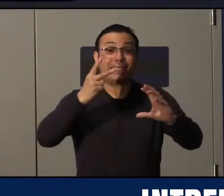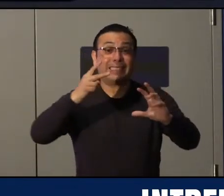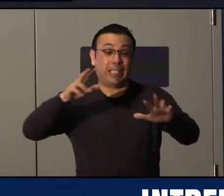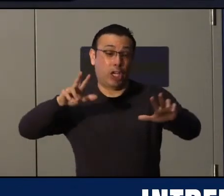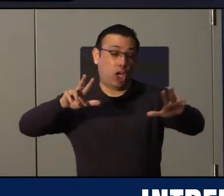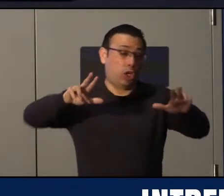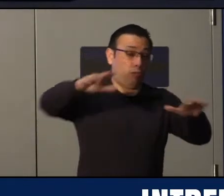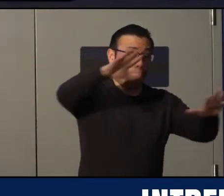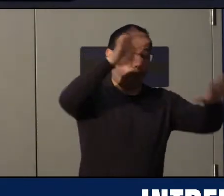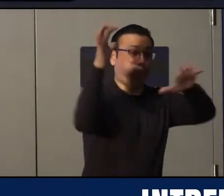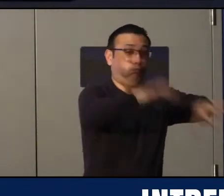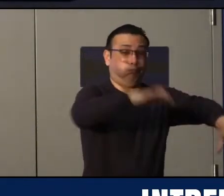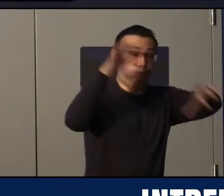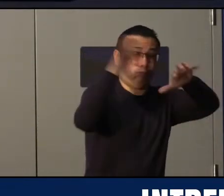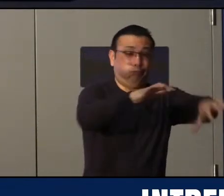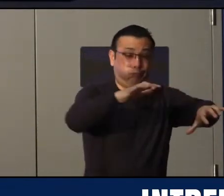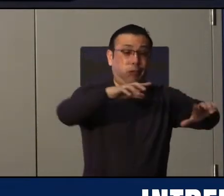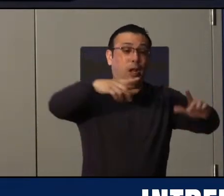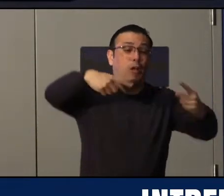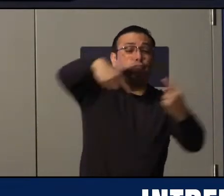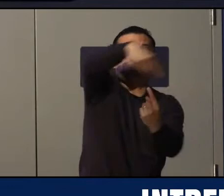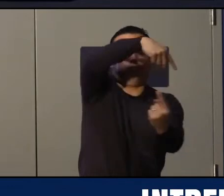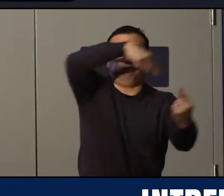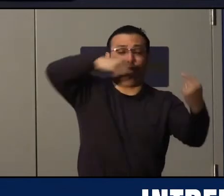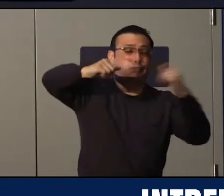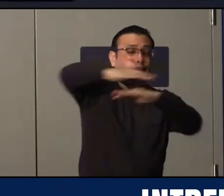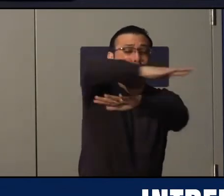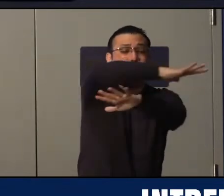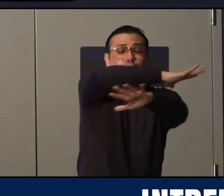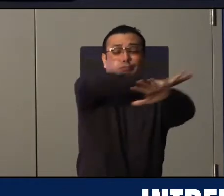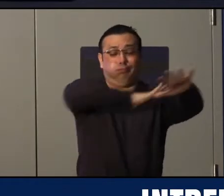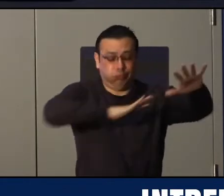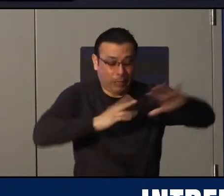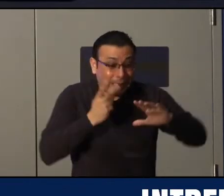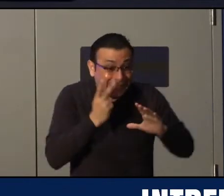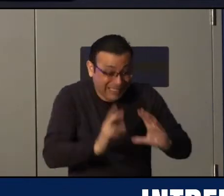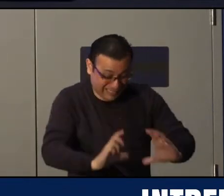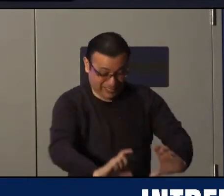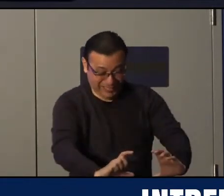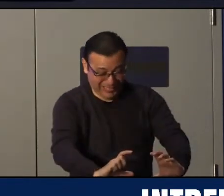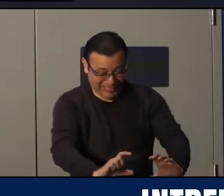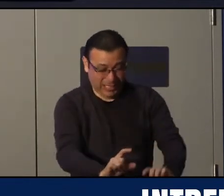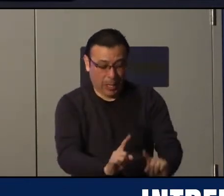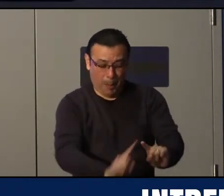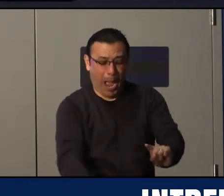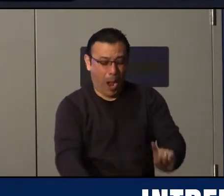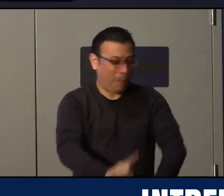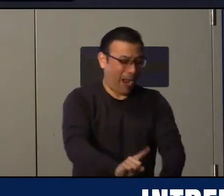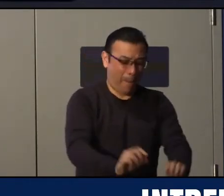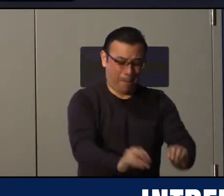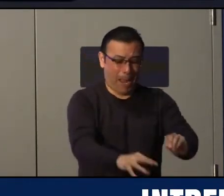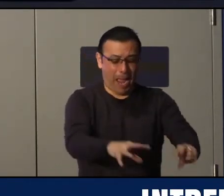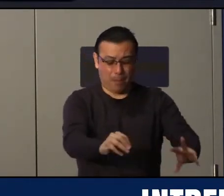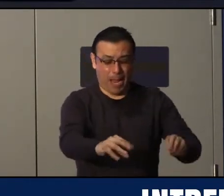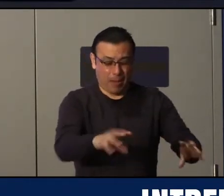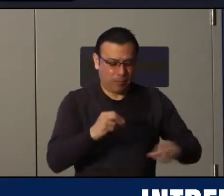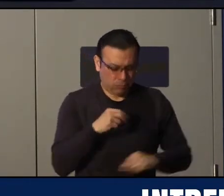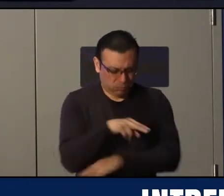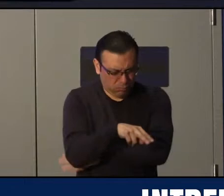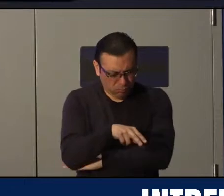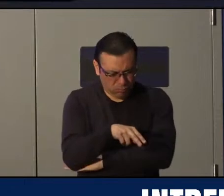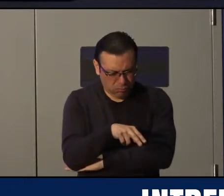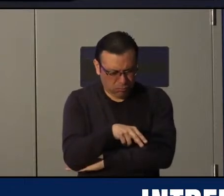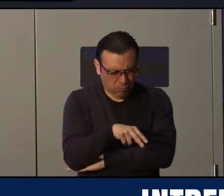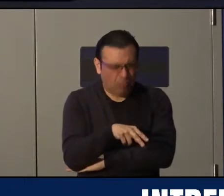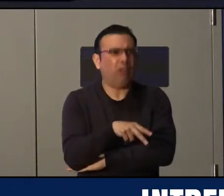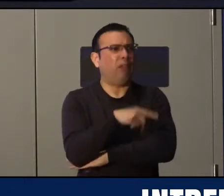a thunderstorm and the lightning strikes, and how it was that was the wake up call for me. Man, I grew up